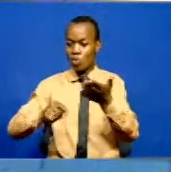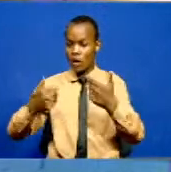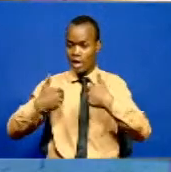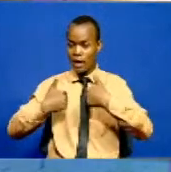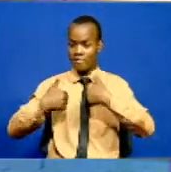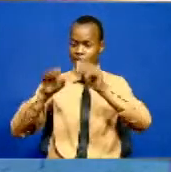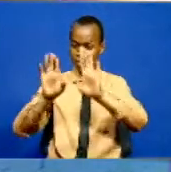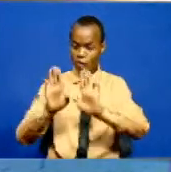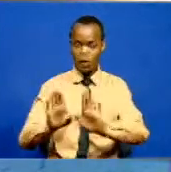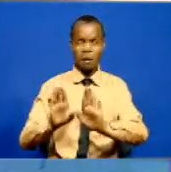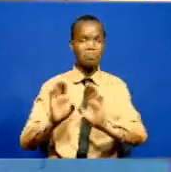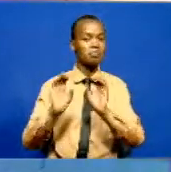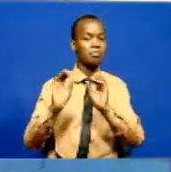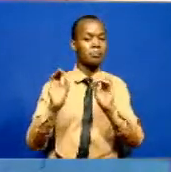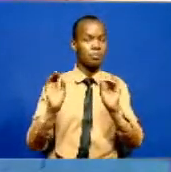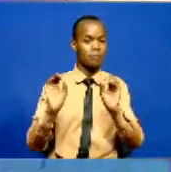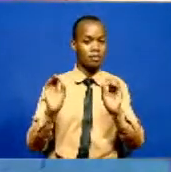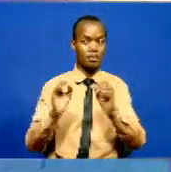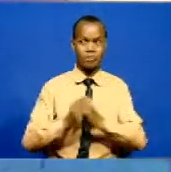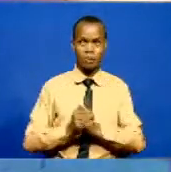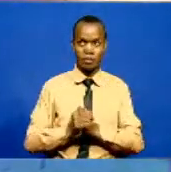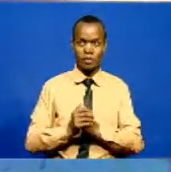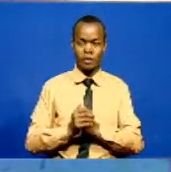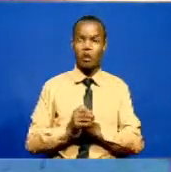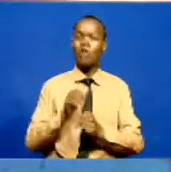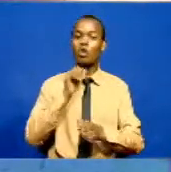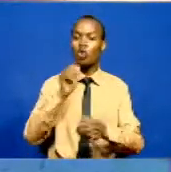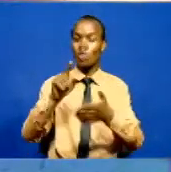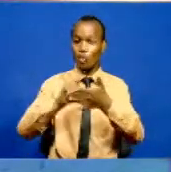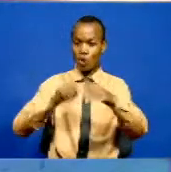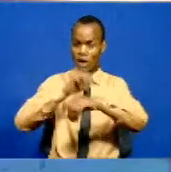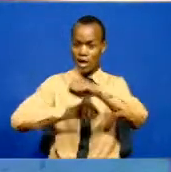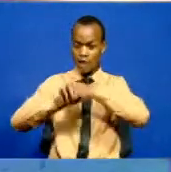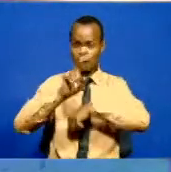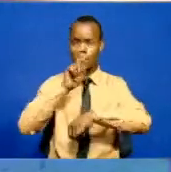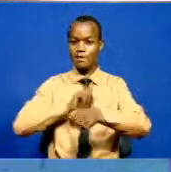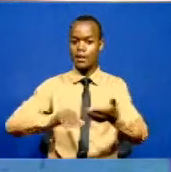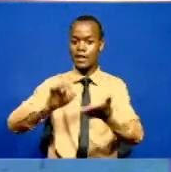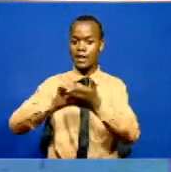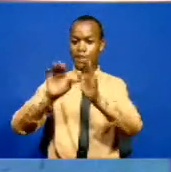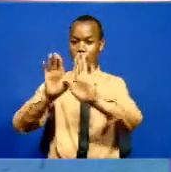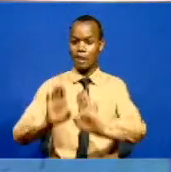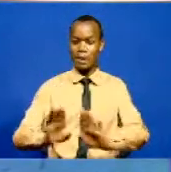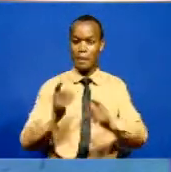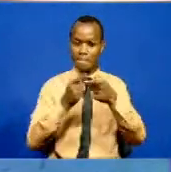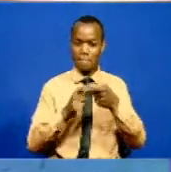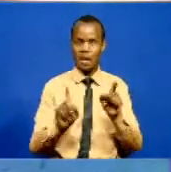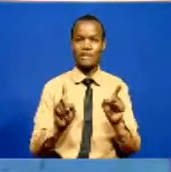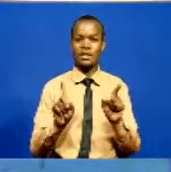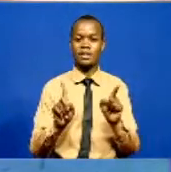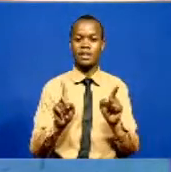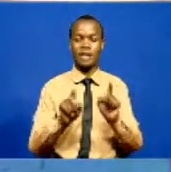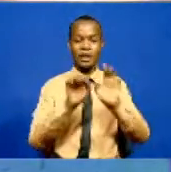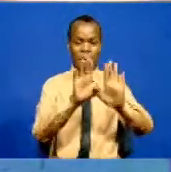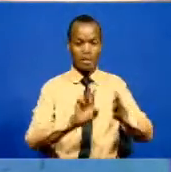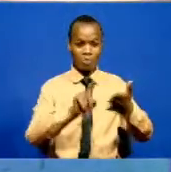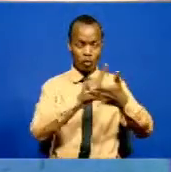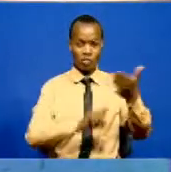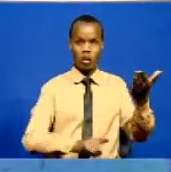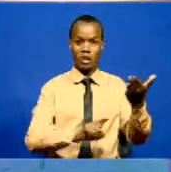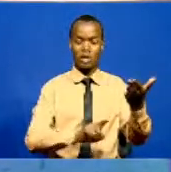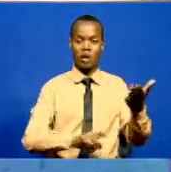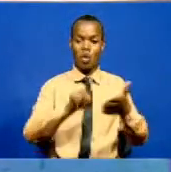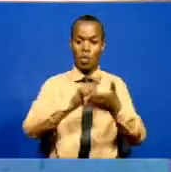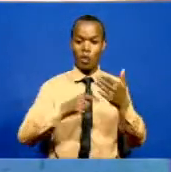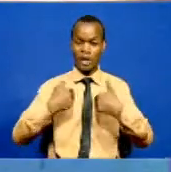counts. It is not what you have done that counts, but rather it is what you have